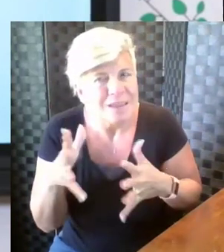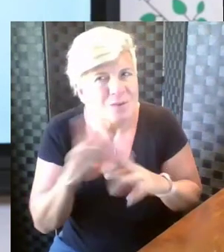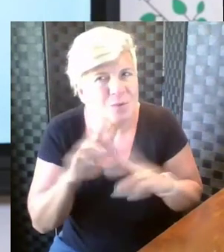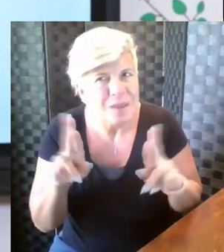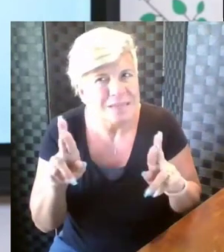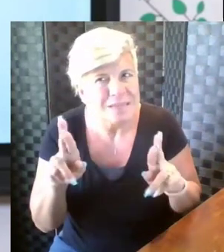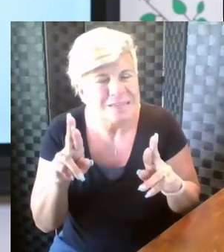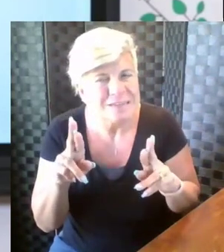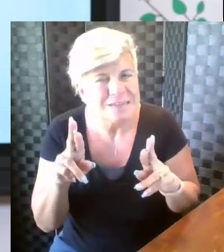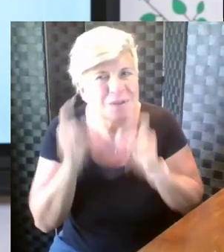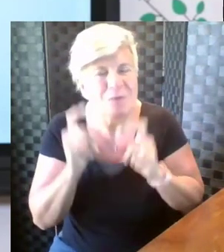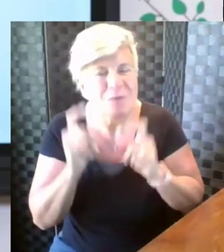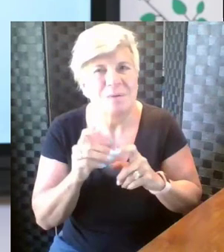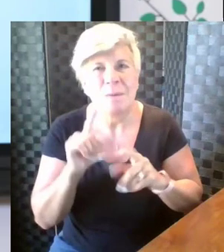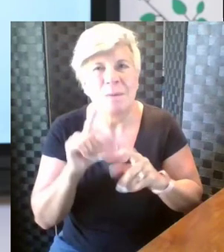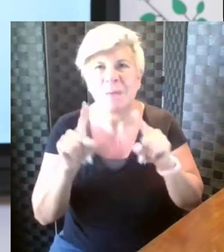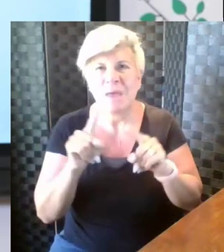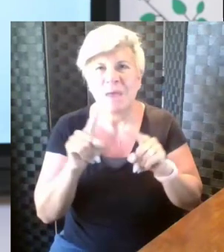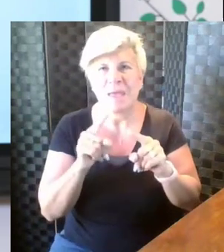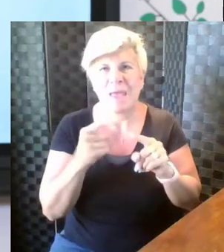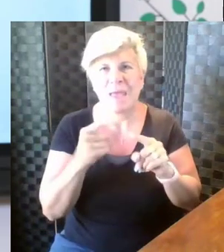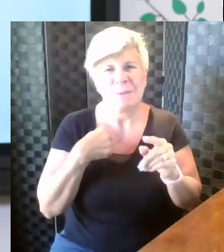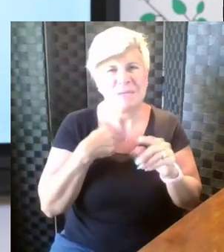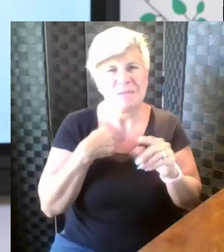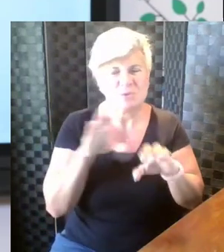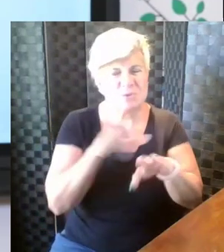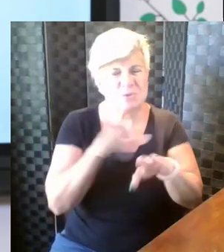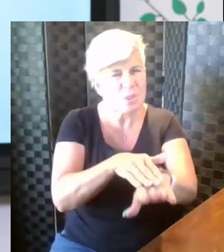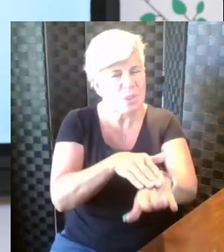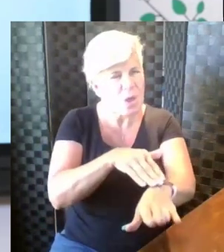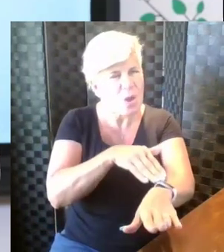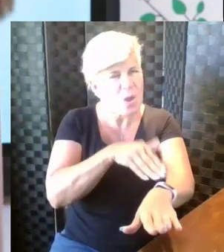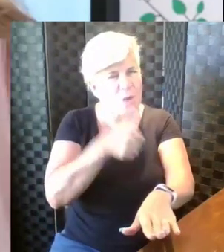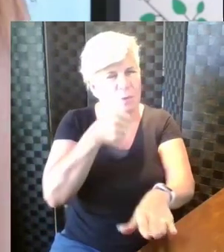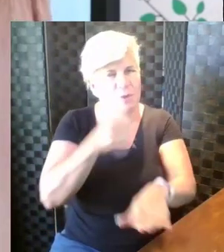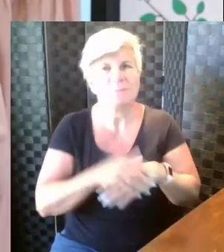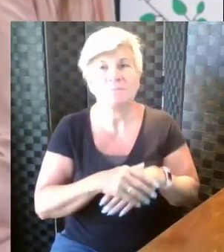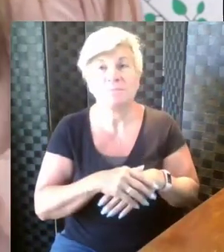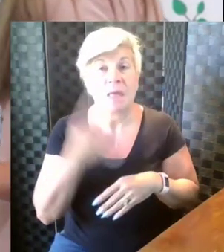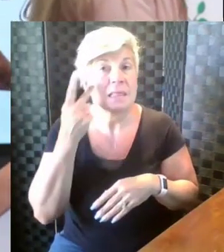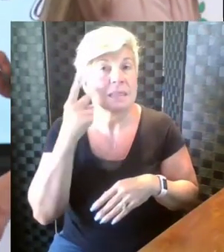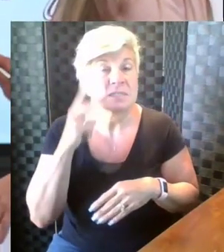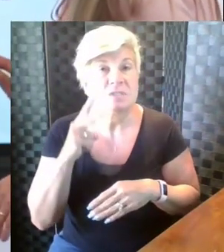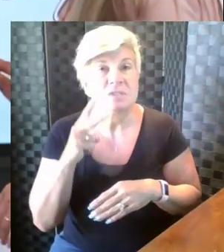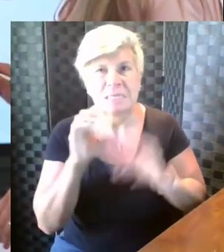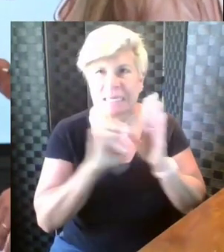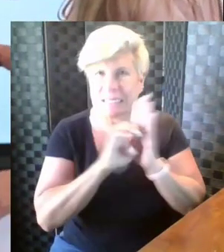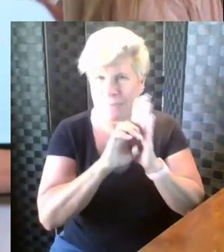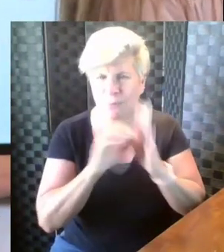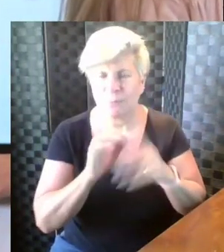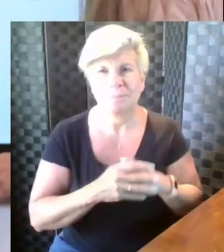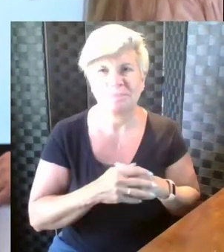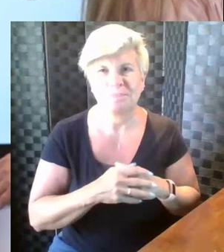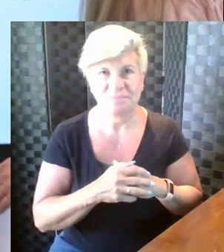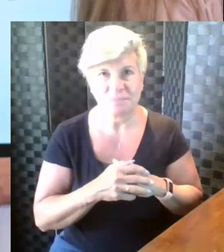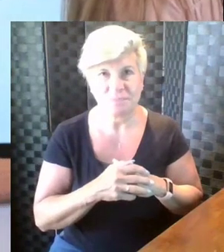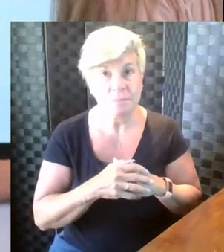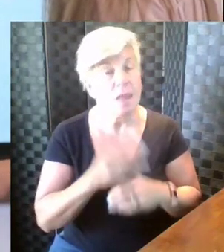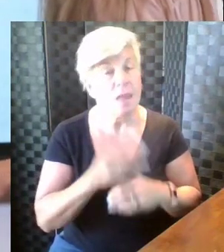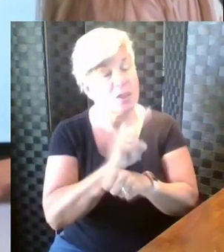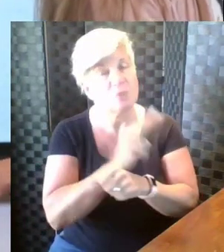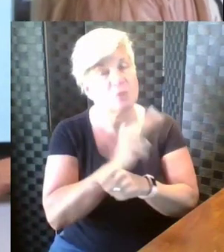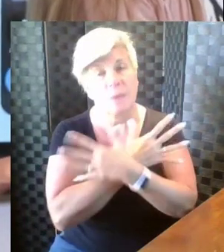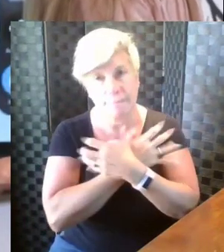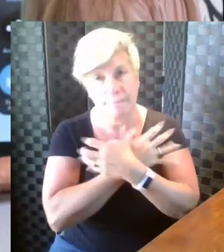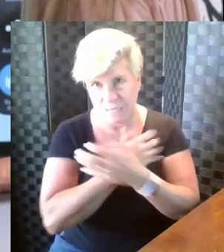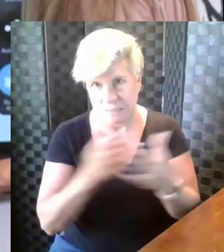go with the numbers, but I need to just take a couple smaller steps, all right? So let's look at some examples here. Now I used my bears